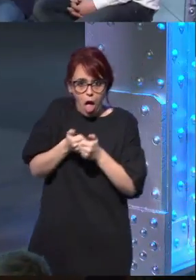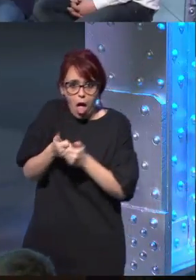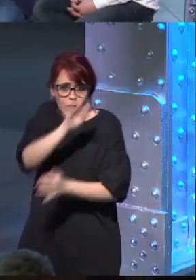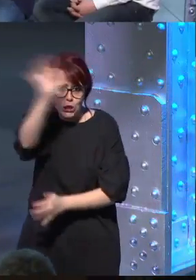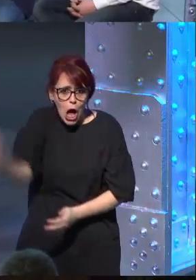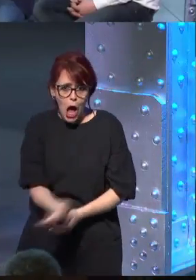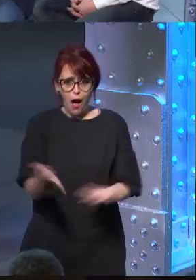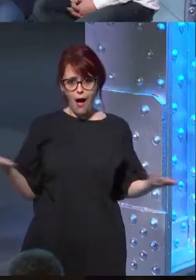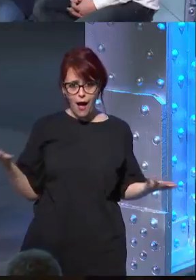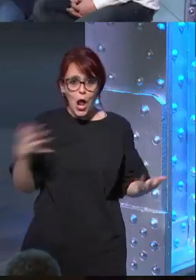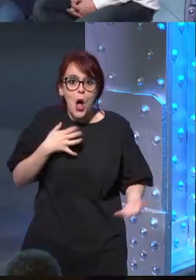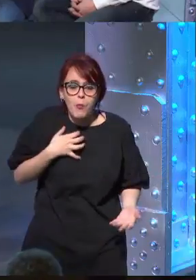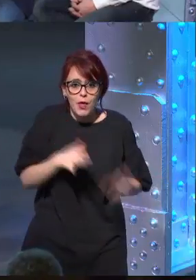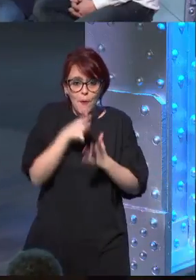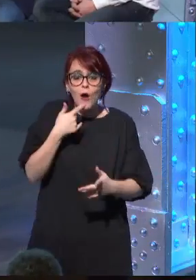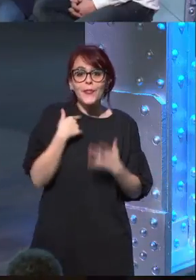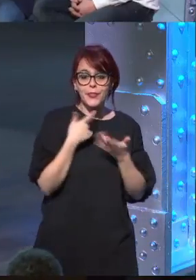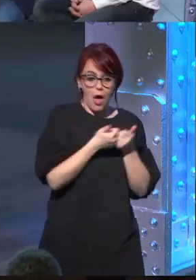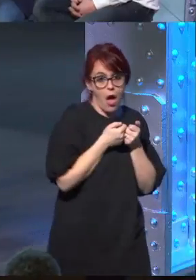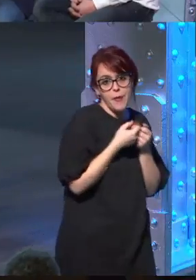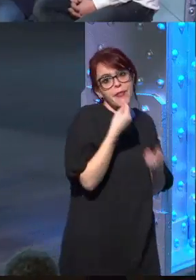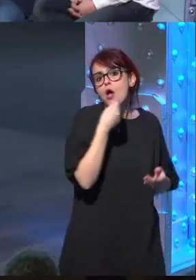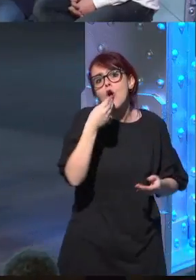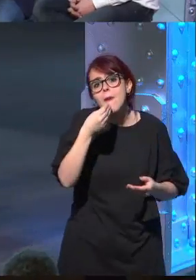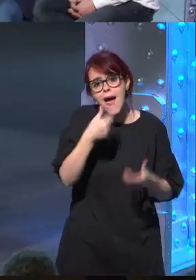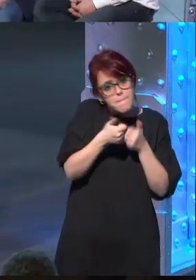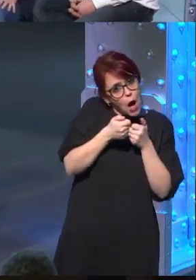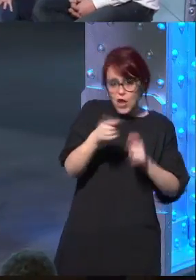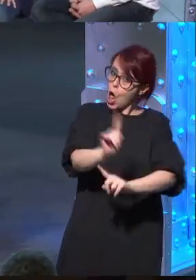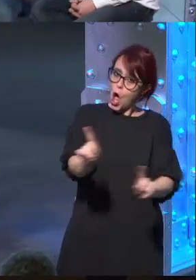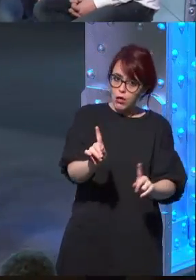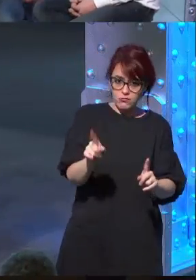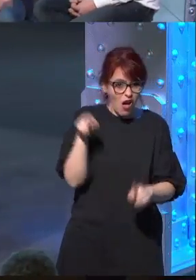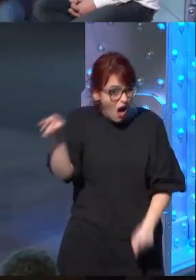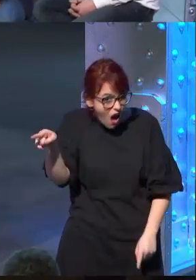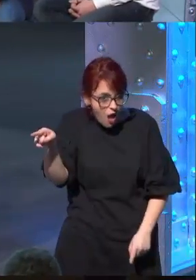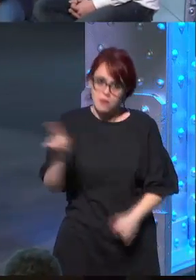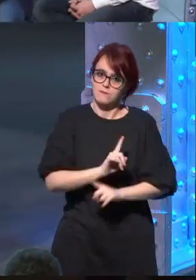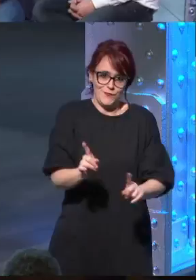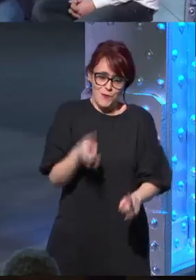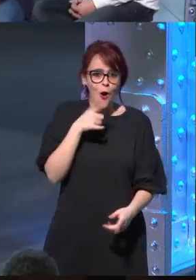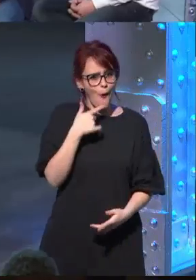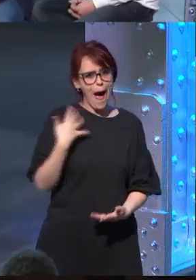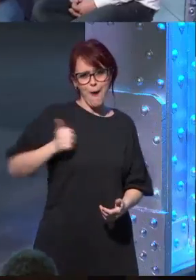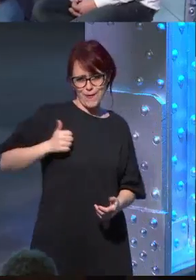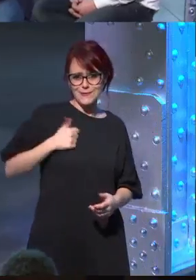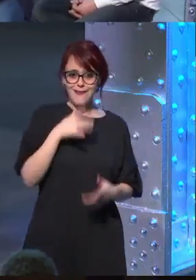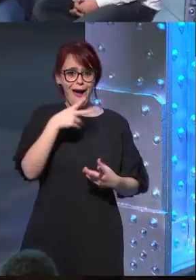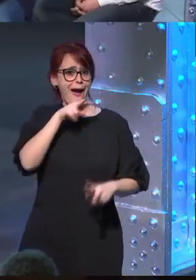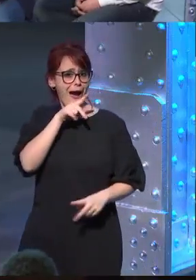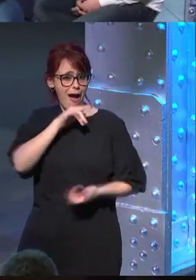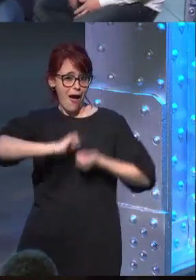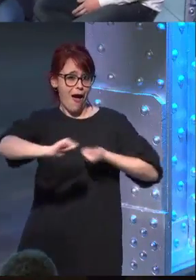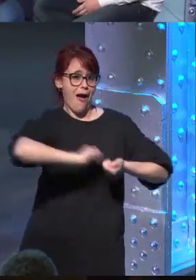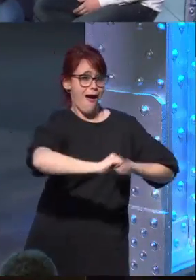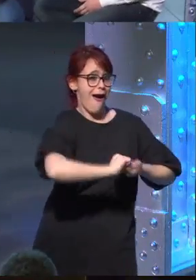do whatever." No, she spends all day long with the smartphone in her hand. So that's a little bit